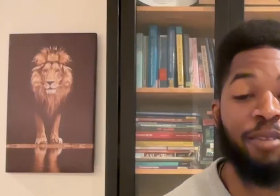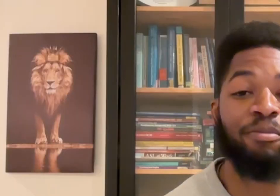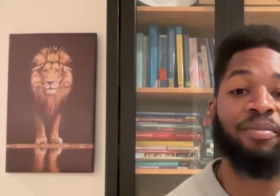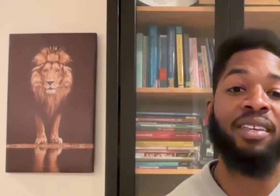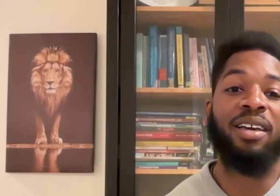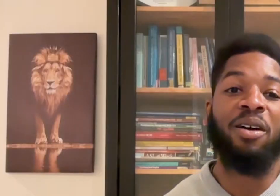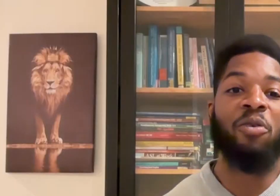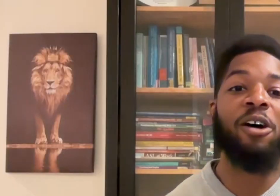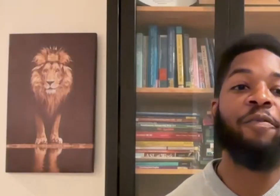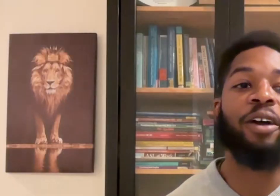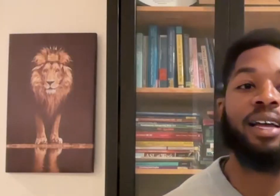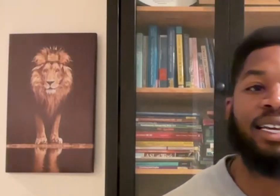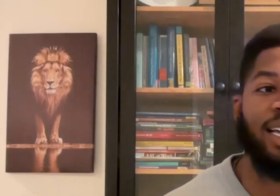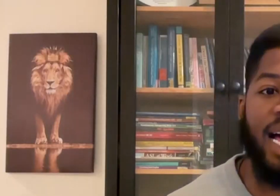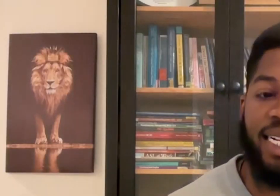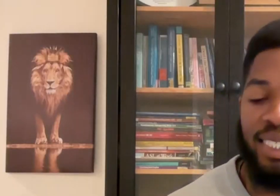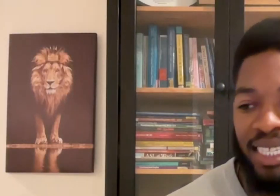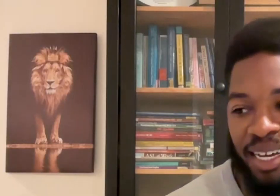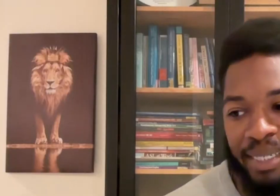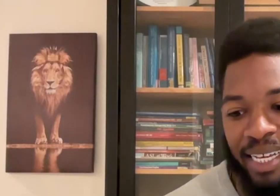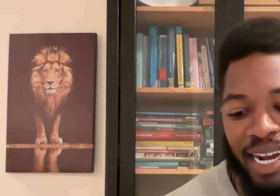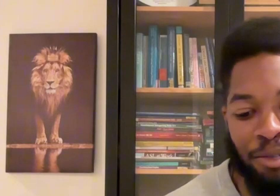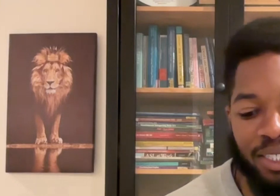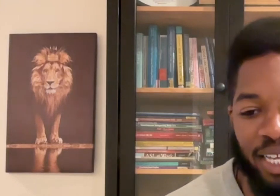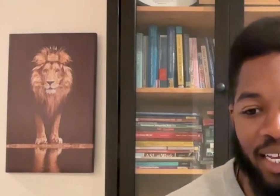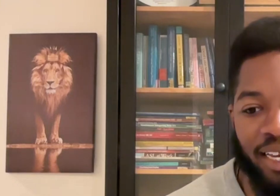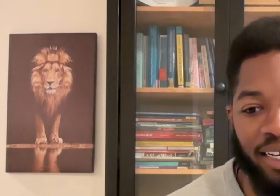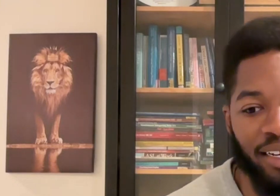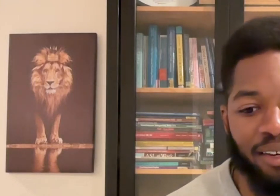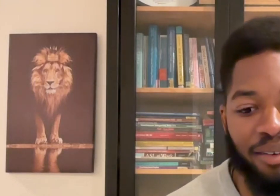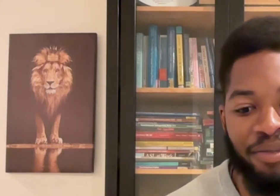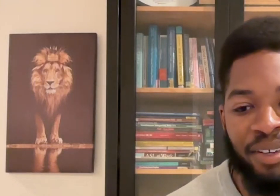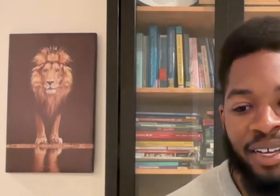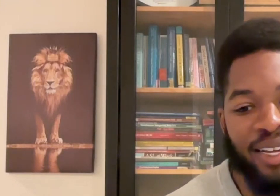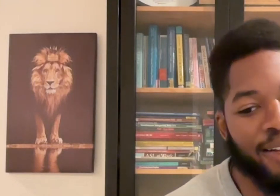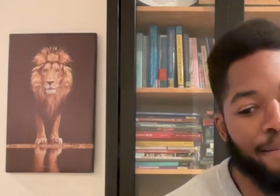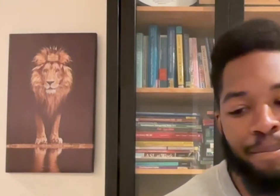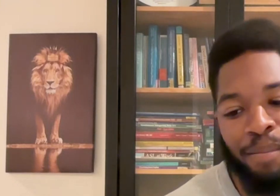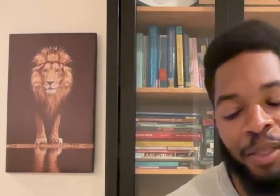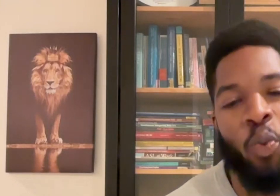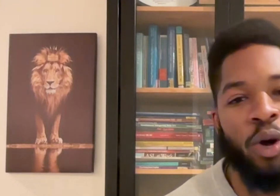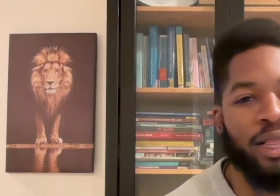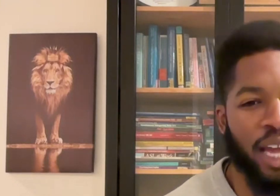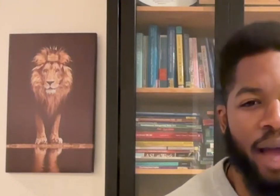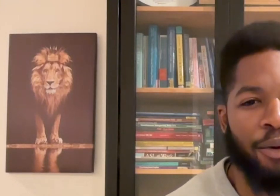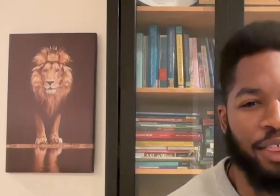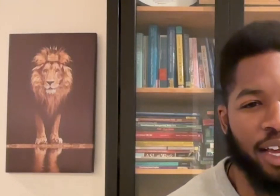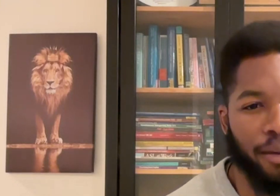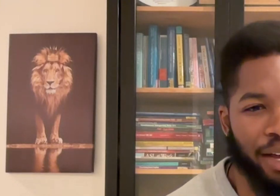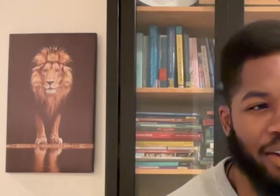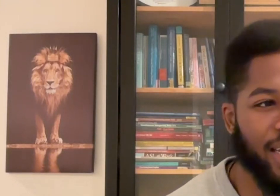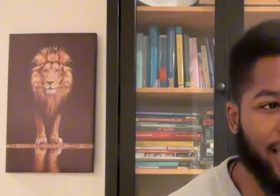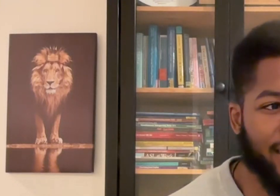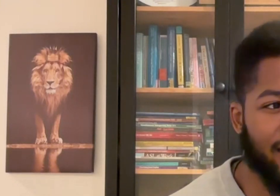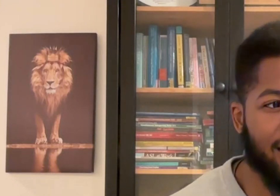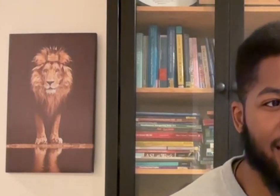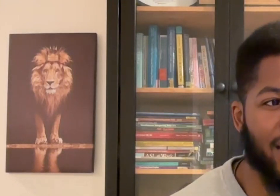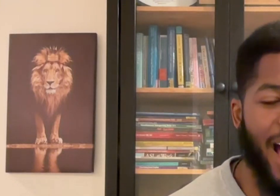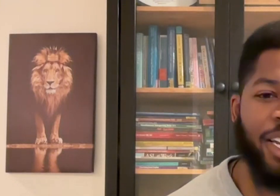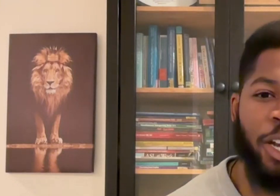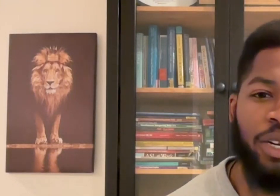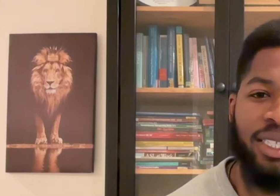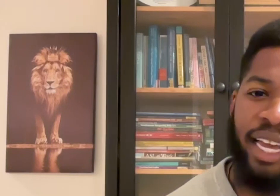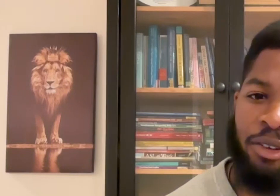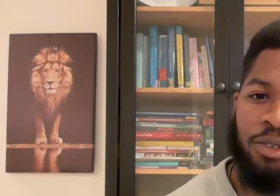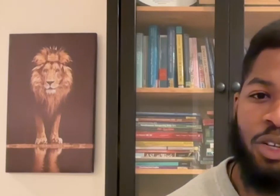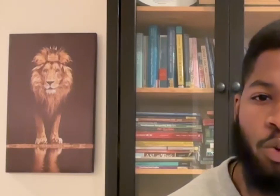Okay, great. Well, for any concepts that I was thinking of, the one thing I would think about is